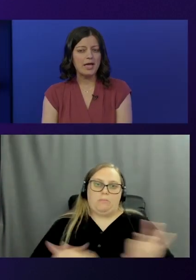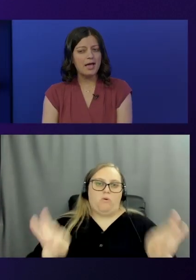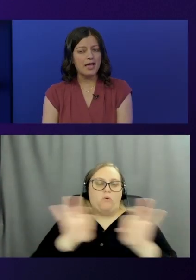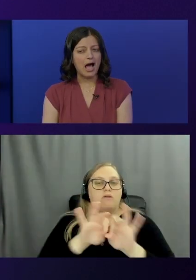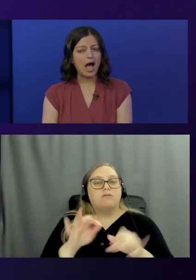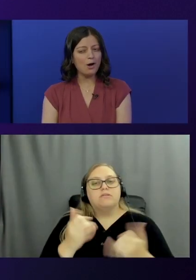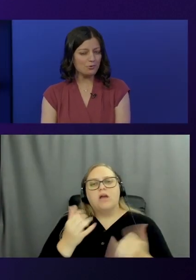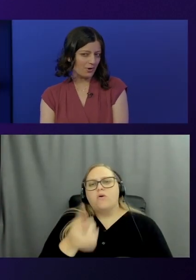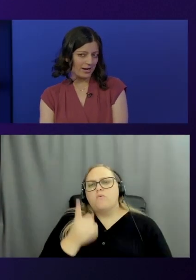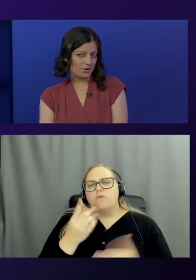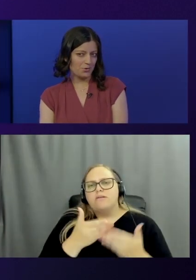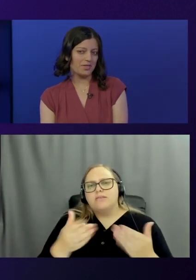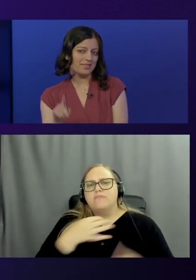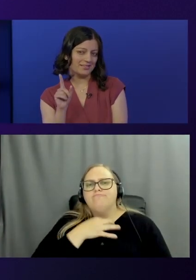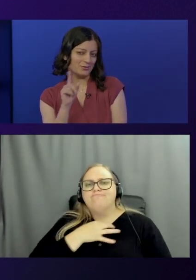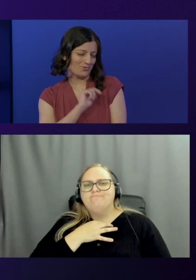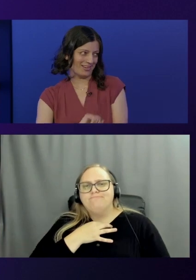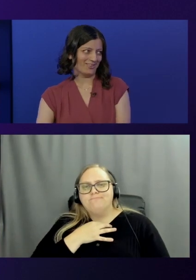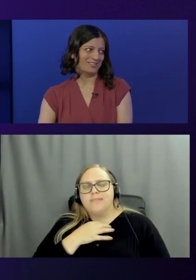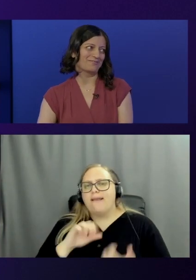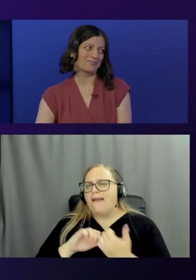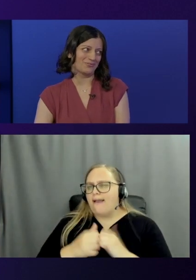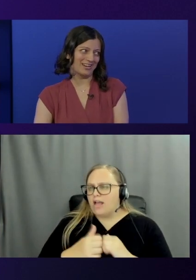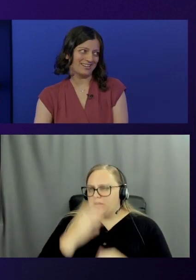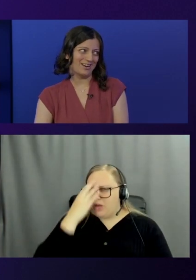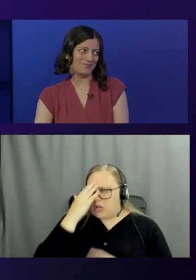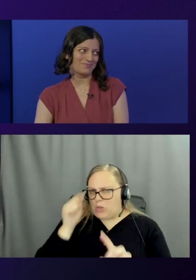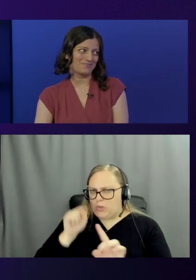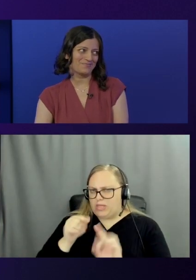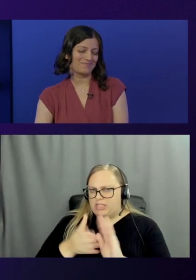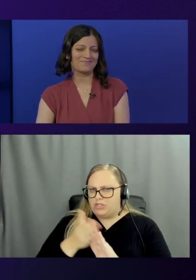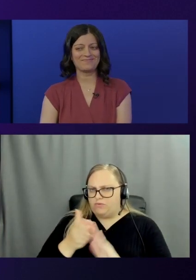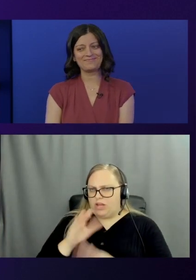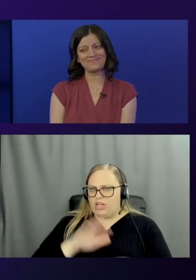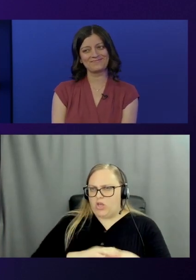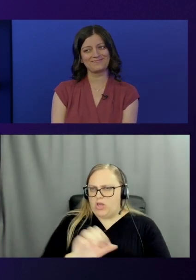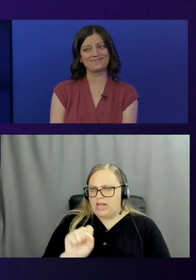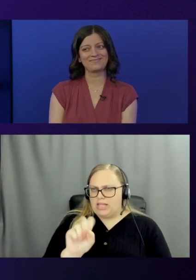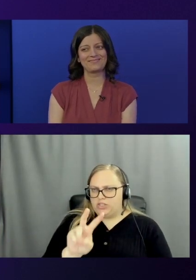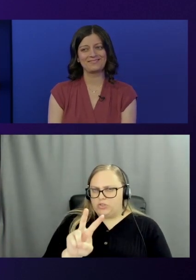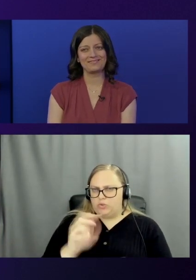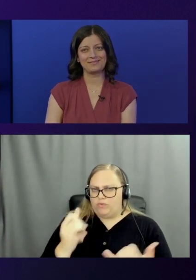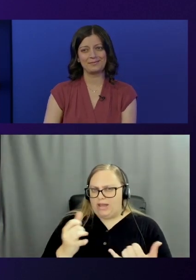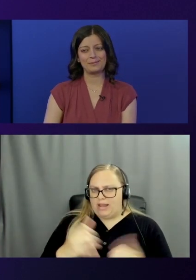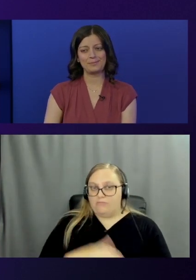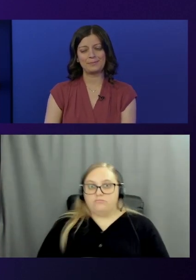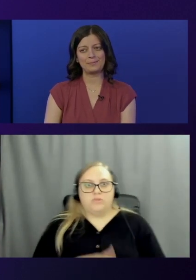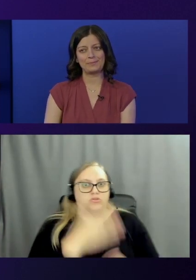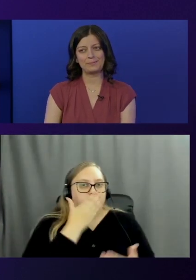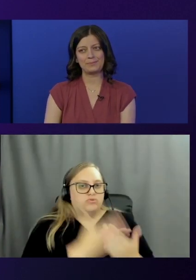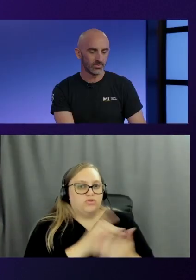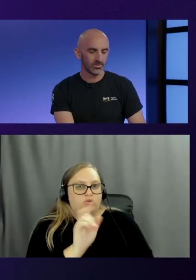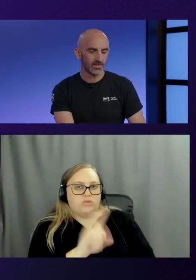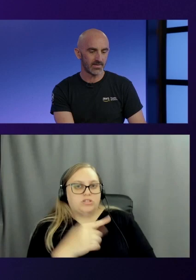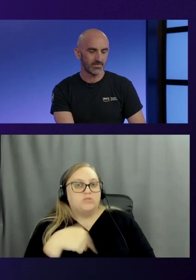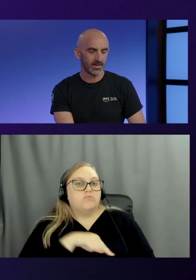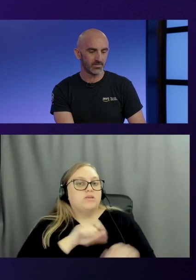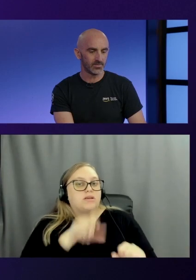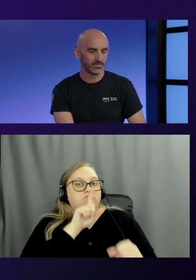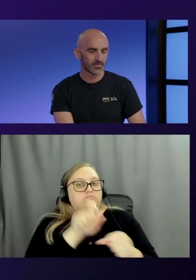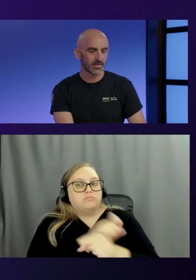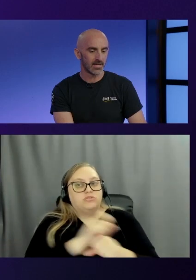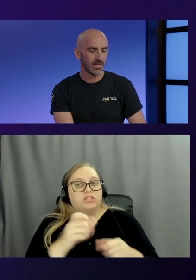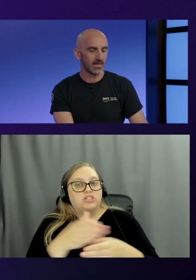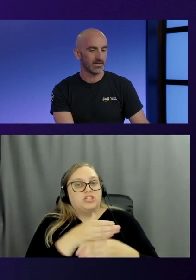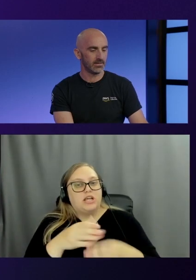about, how do I know that this is running on Inf2 right now? Great question. So we can actually show one of the tools we have